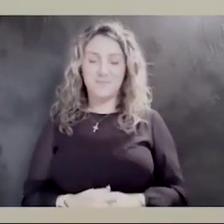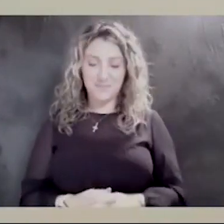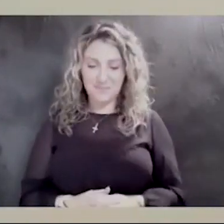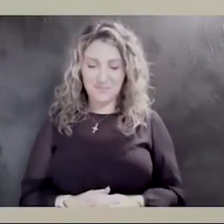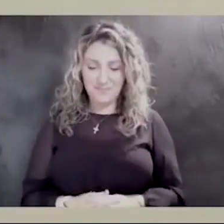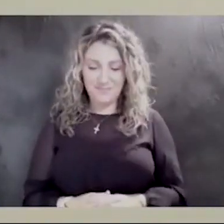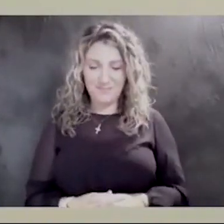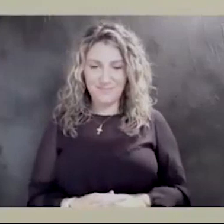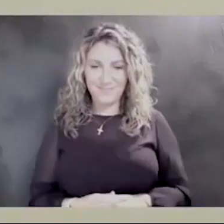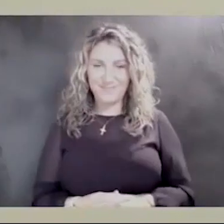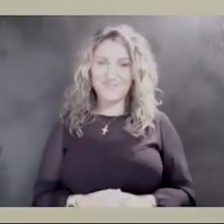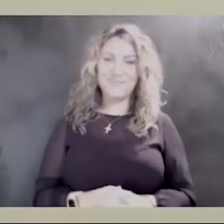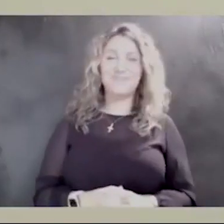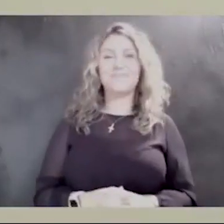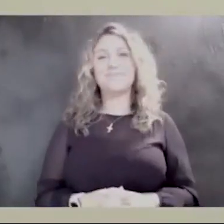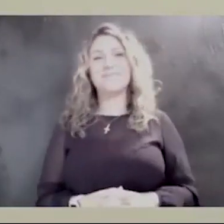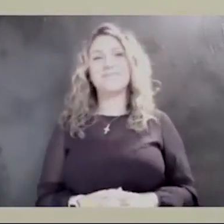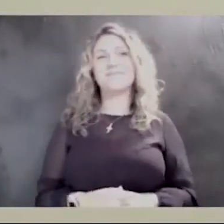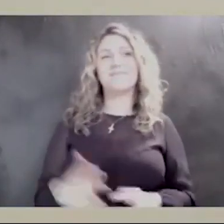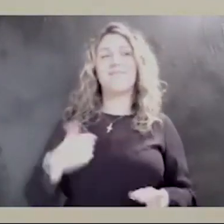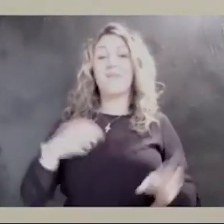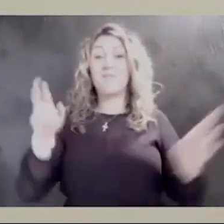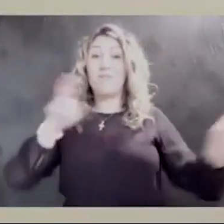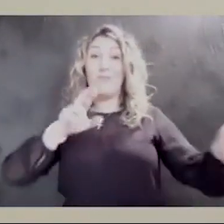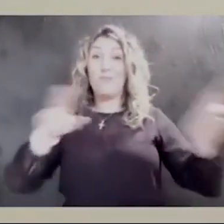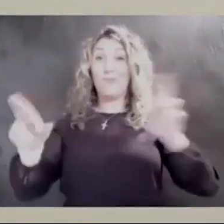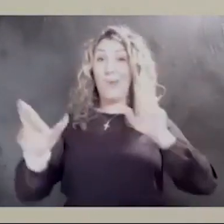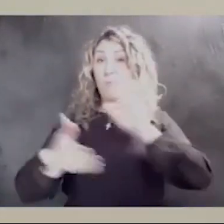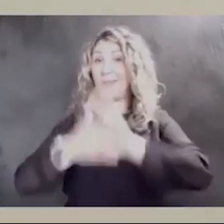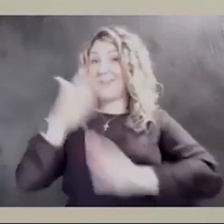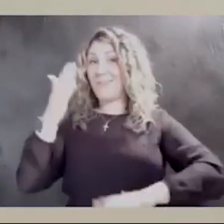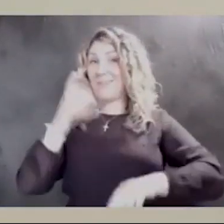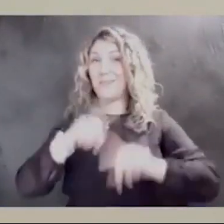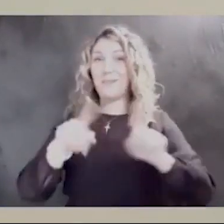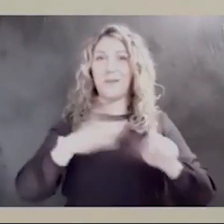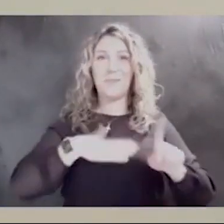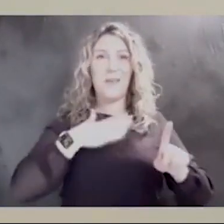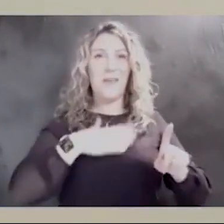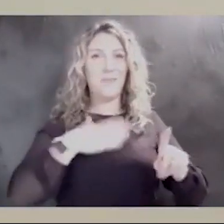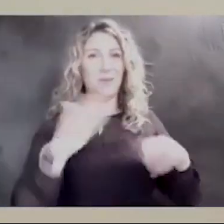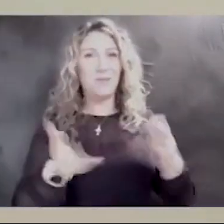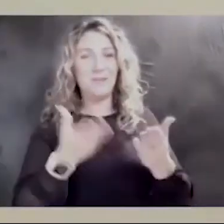I'm ready to go, but I'm glad I was here.